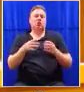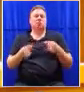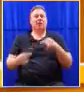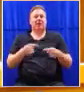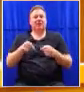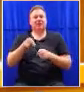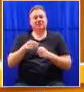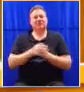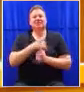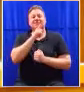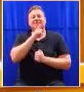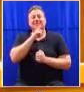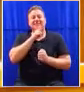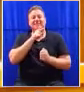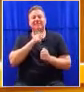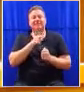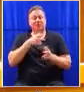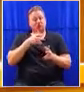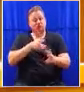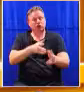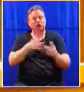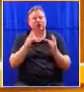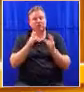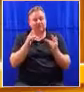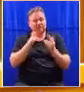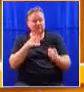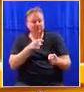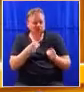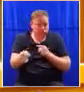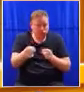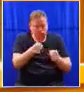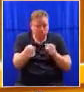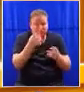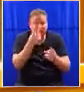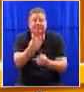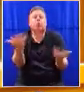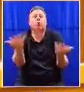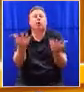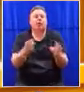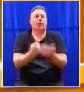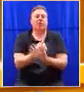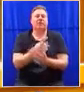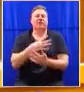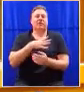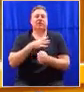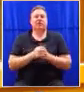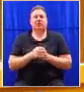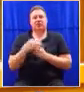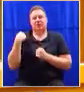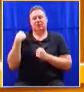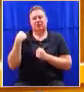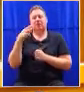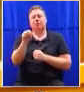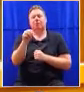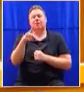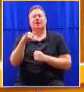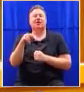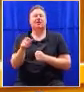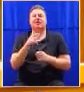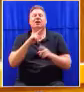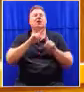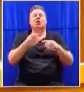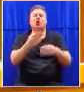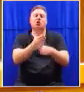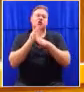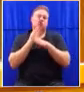tracking must be the cornerstone of government strategy. Minister Mkhize, we may not have been able to prevent this pandemic from arriving